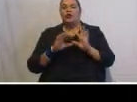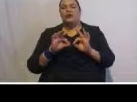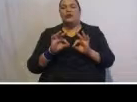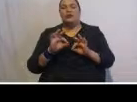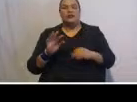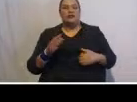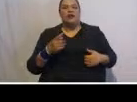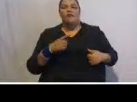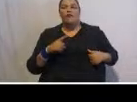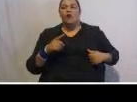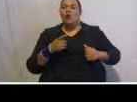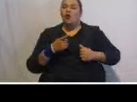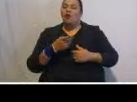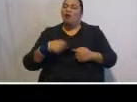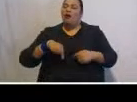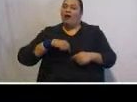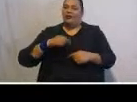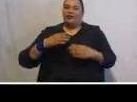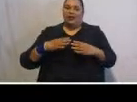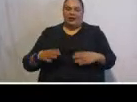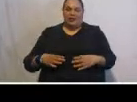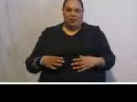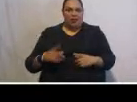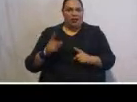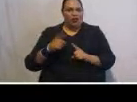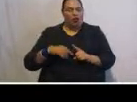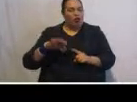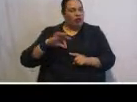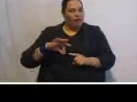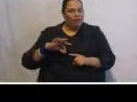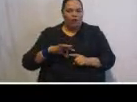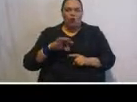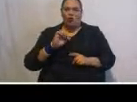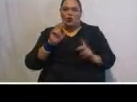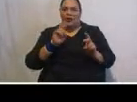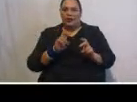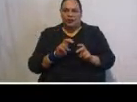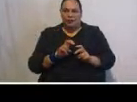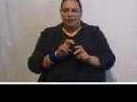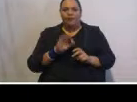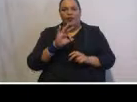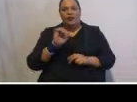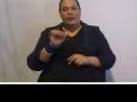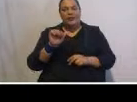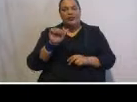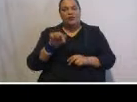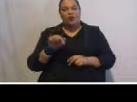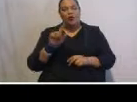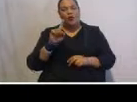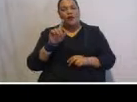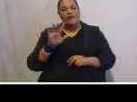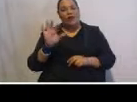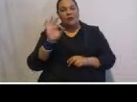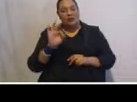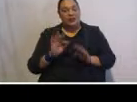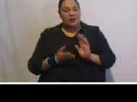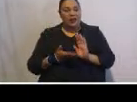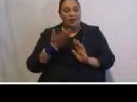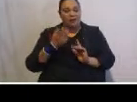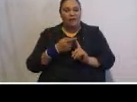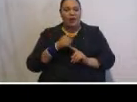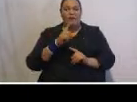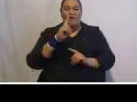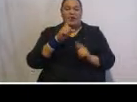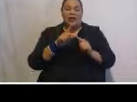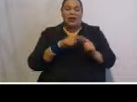to domestic customers? Unaffordability of Eskom. The 36.15% increase from 1